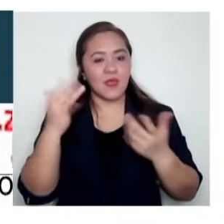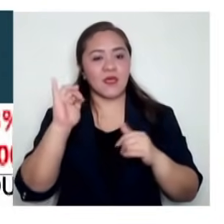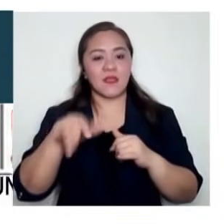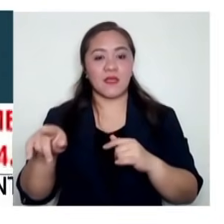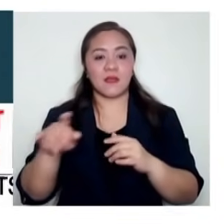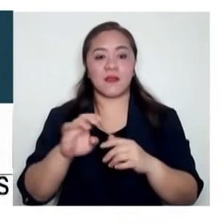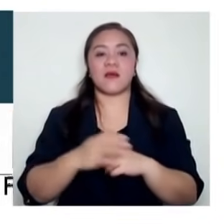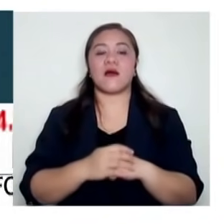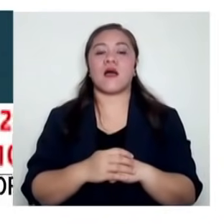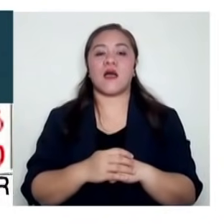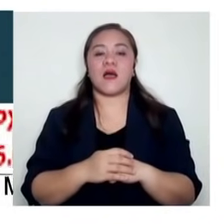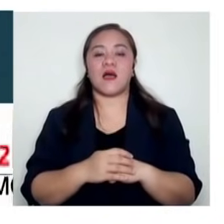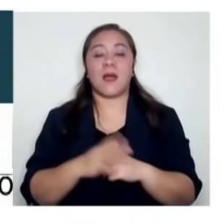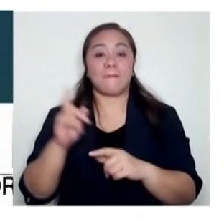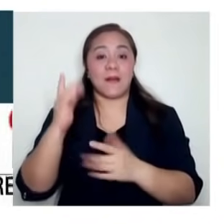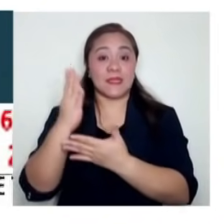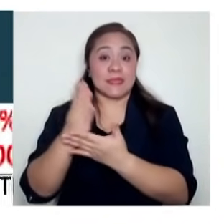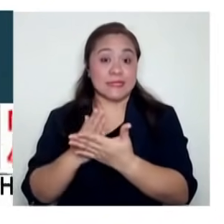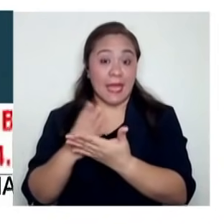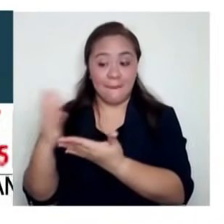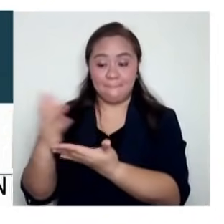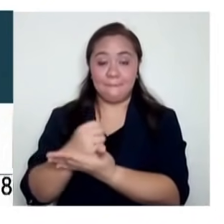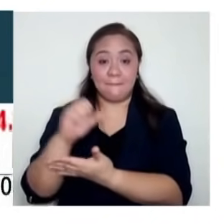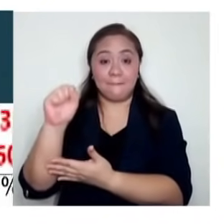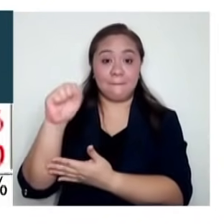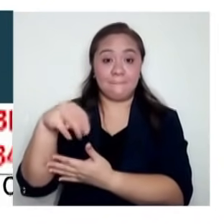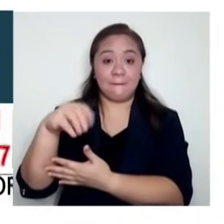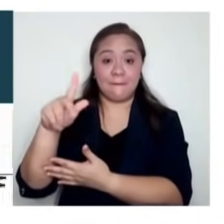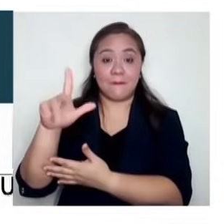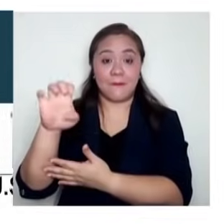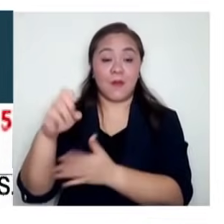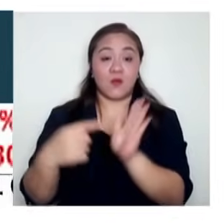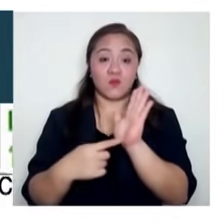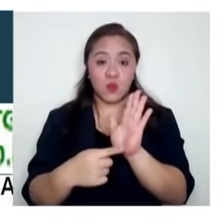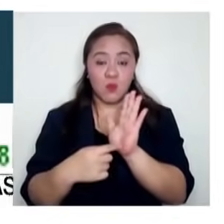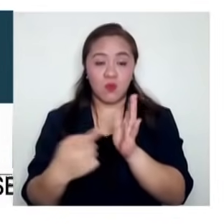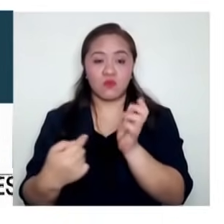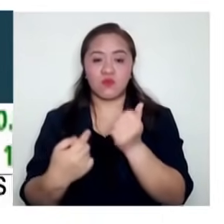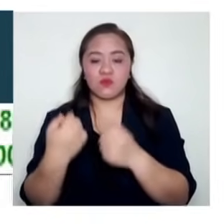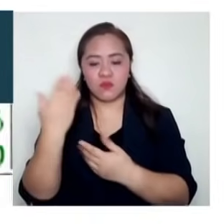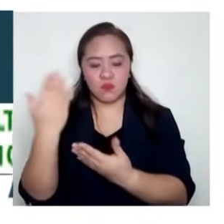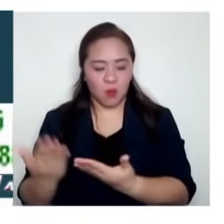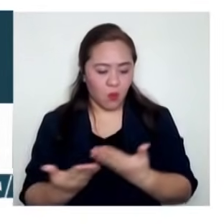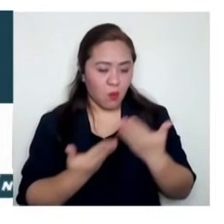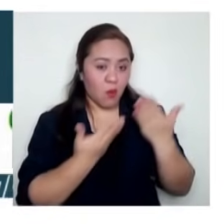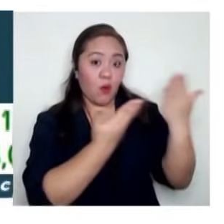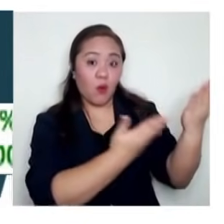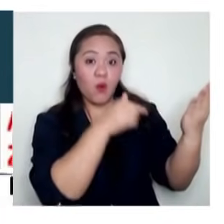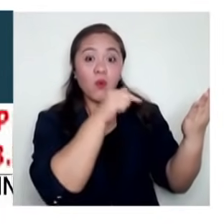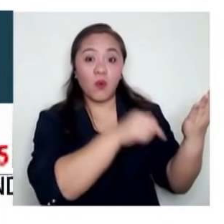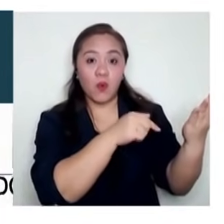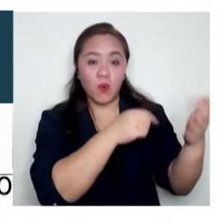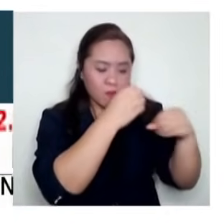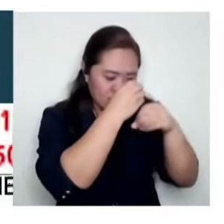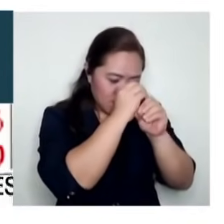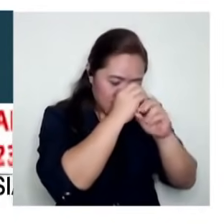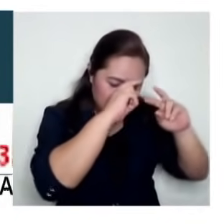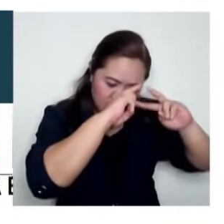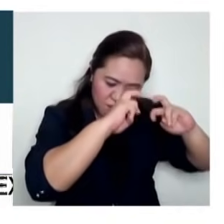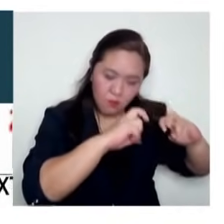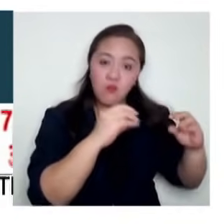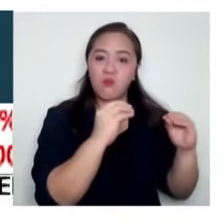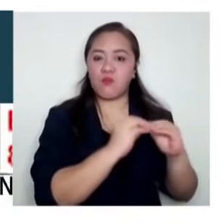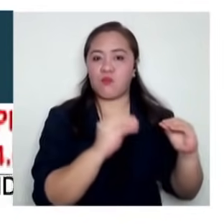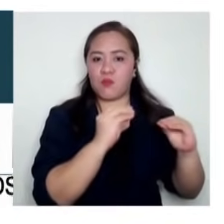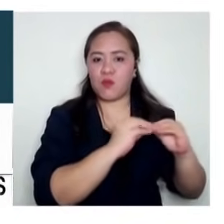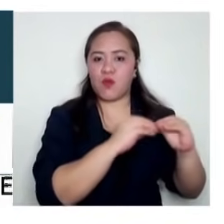that specific sample was the one which were submitted for whole genome sequencing. So whatever results